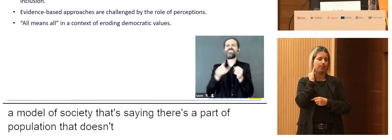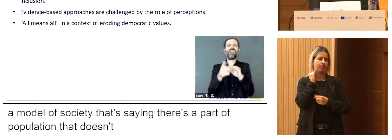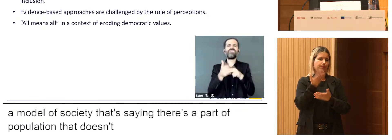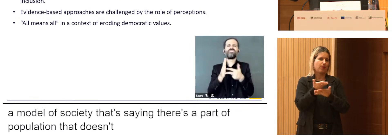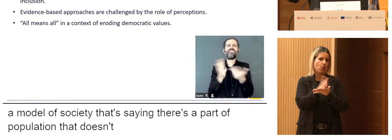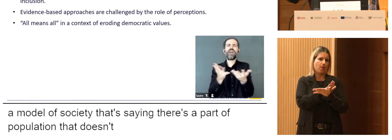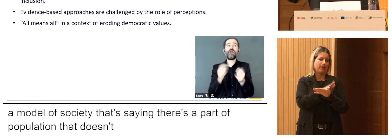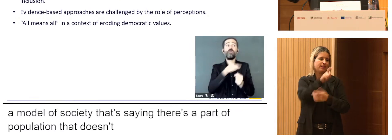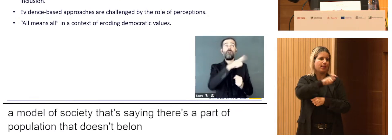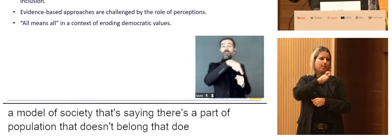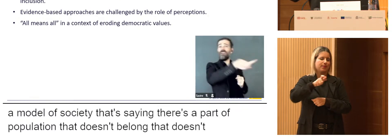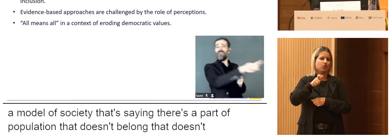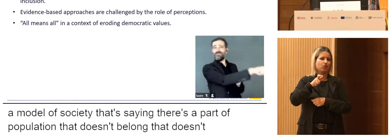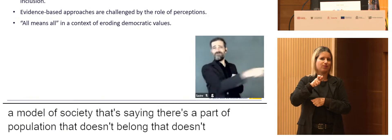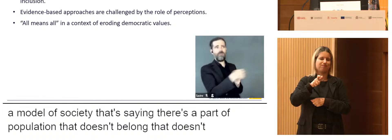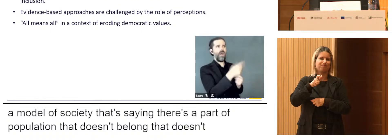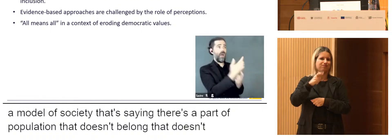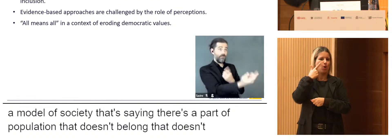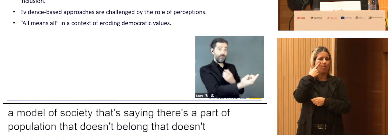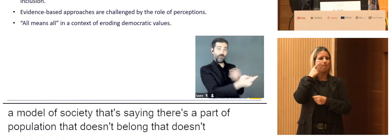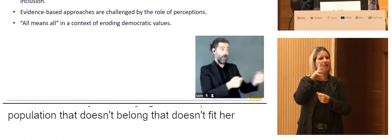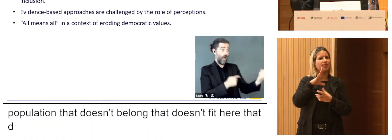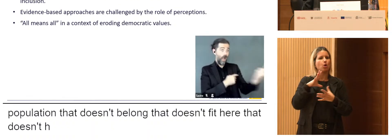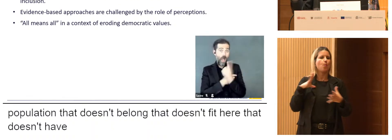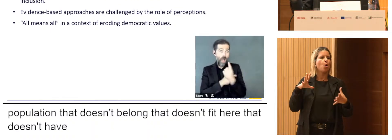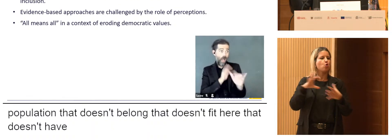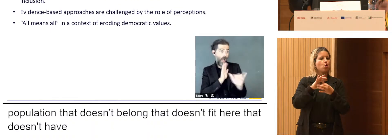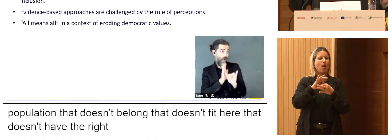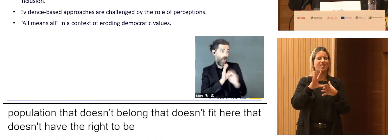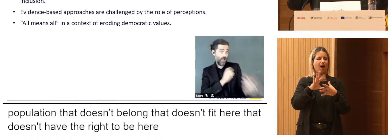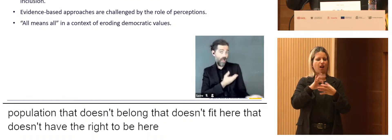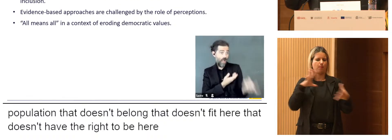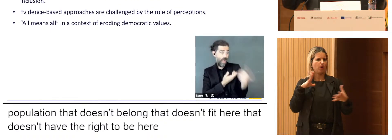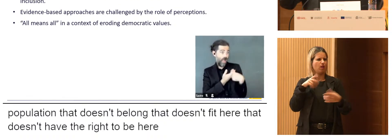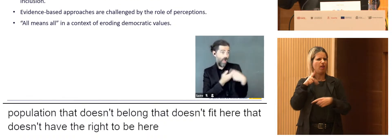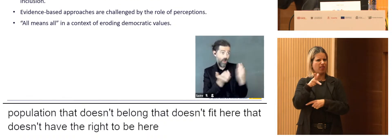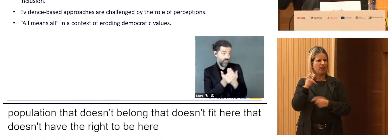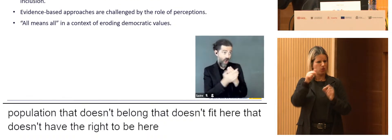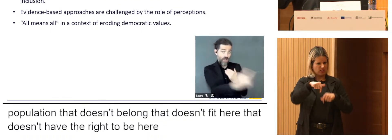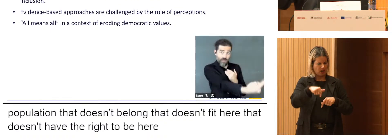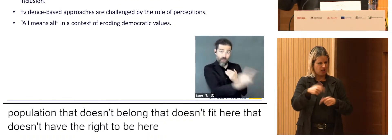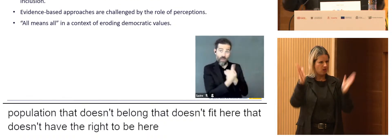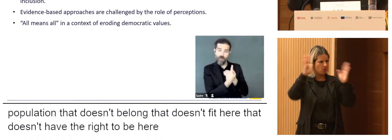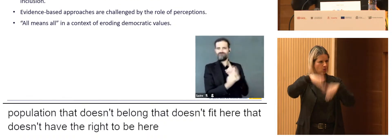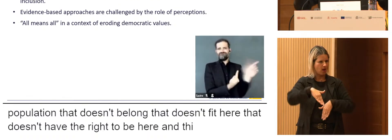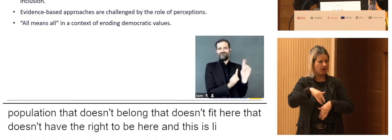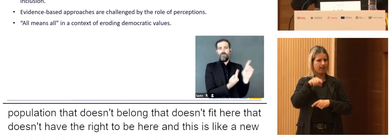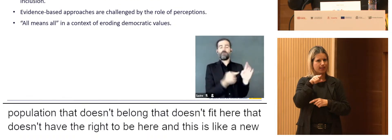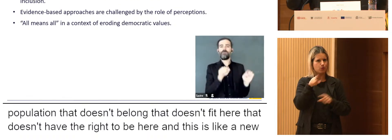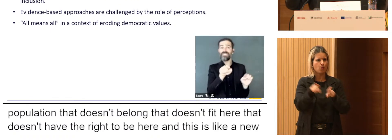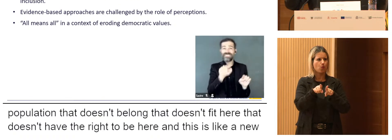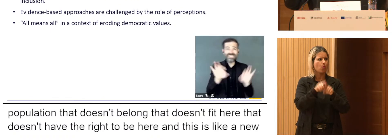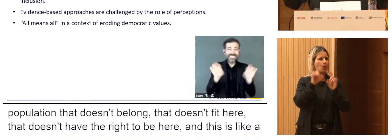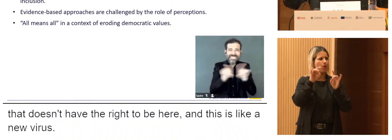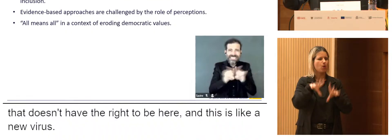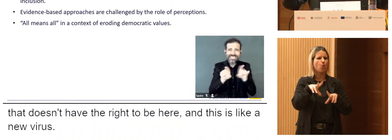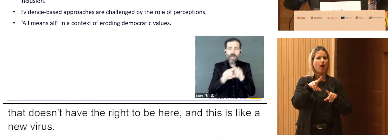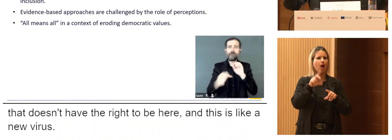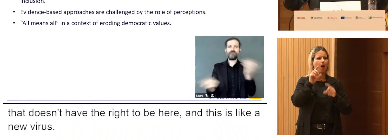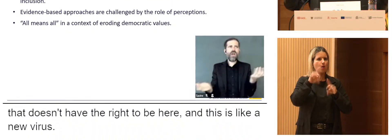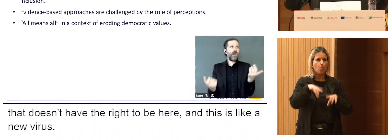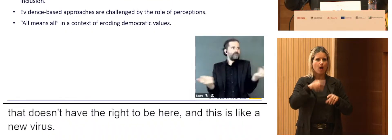that doesn't fit here, that doesn't have the right to be here. And this is like a new virus because